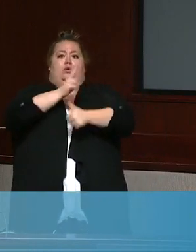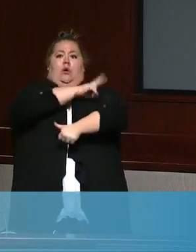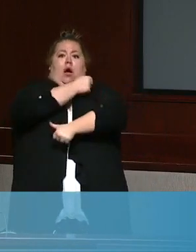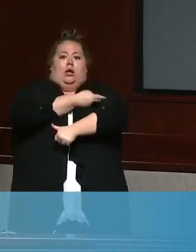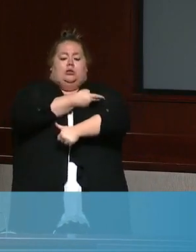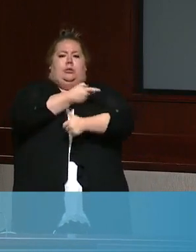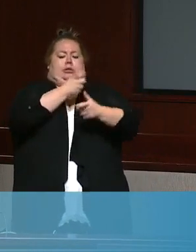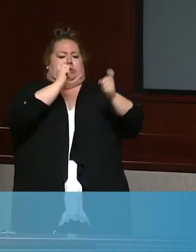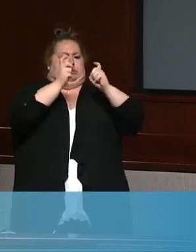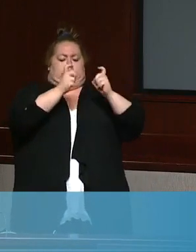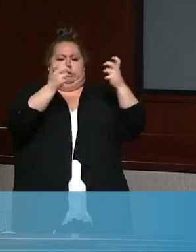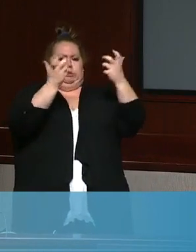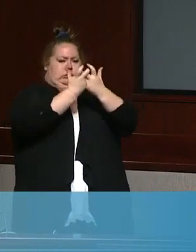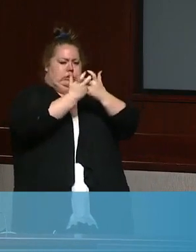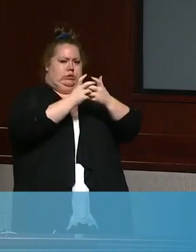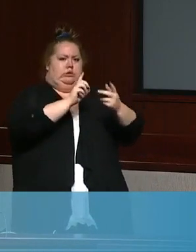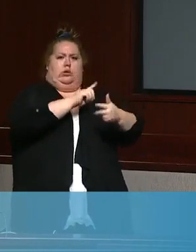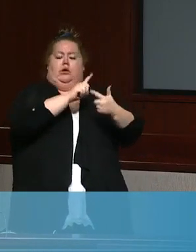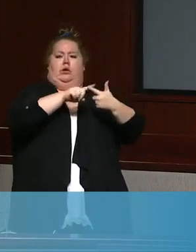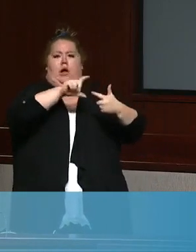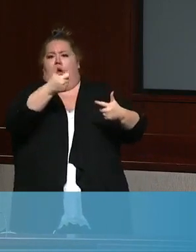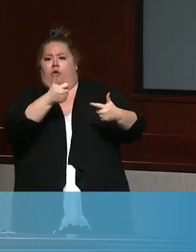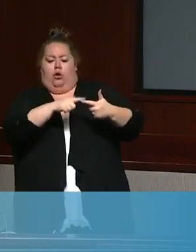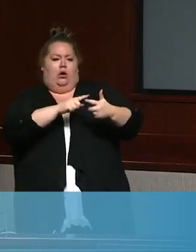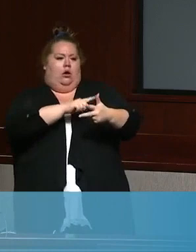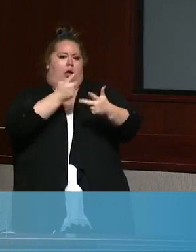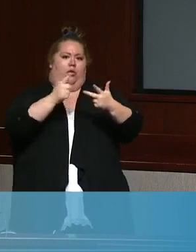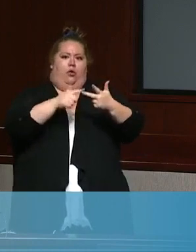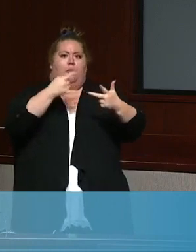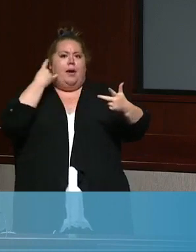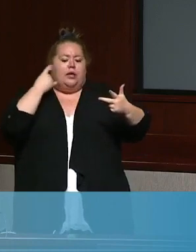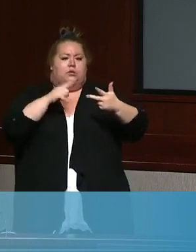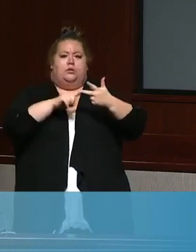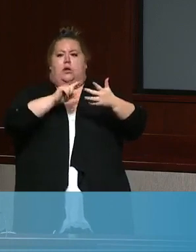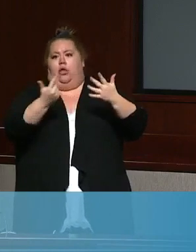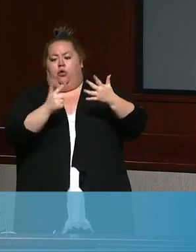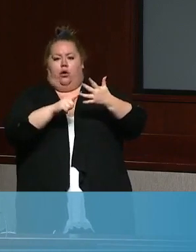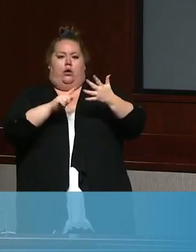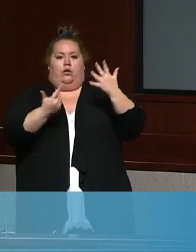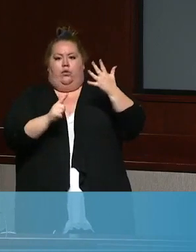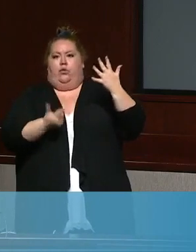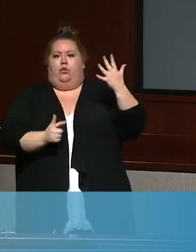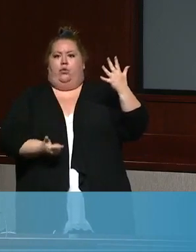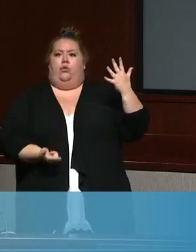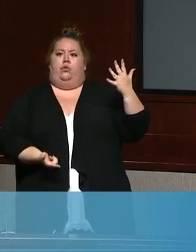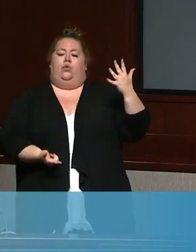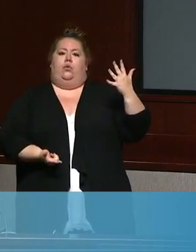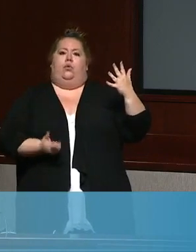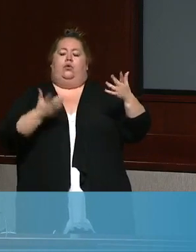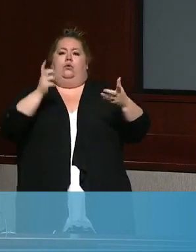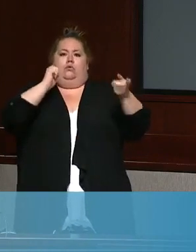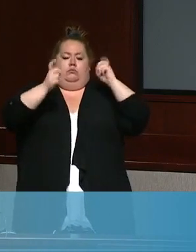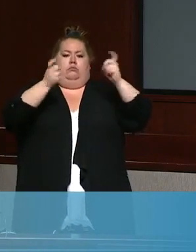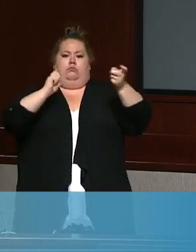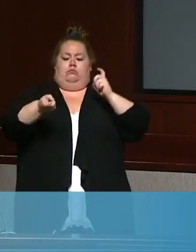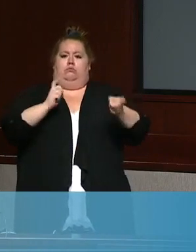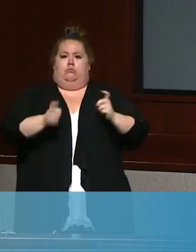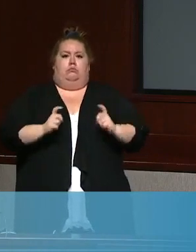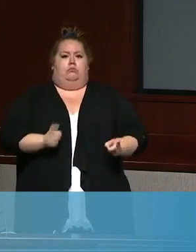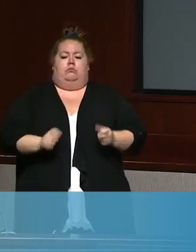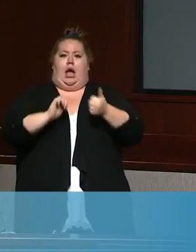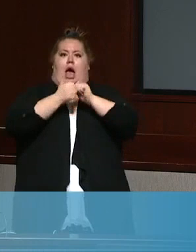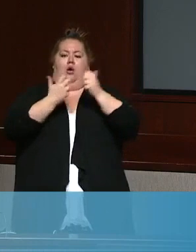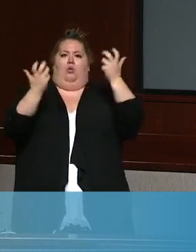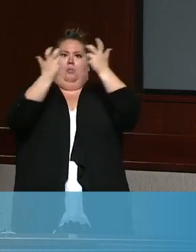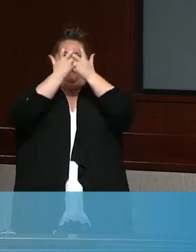it was something else, then it was masks. And then, you know, now we're not only having to deal with our case